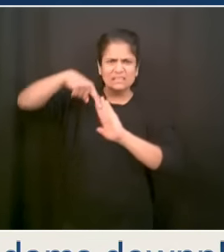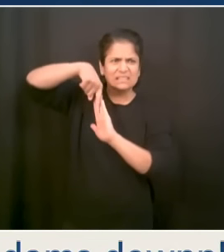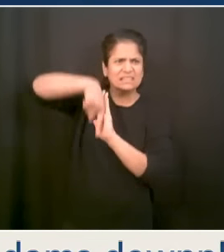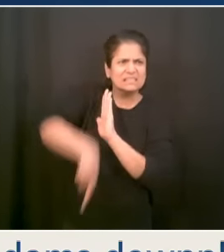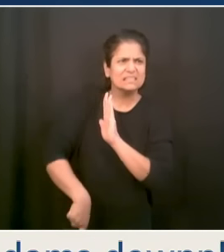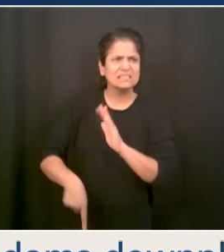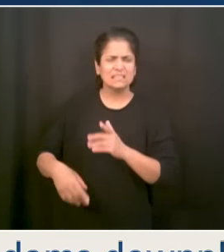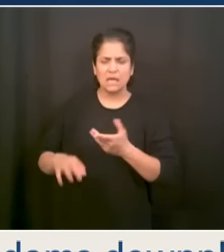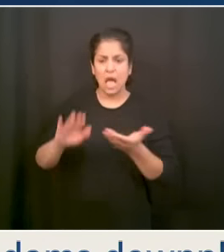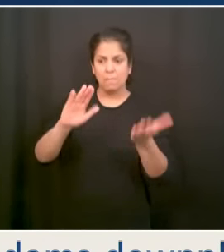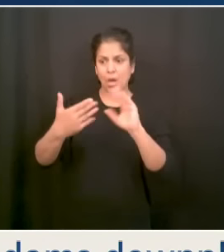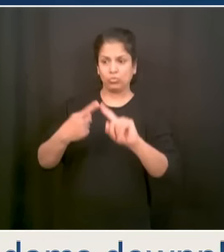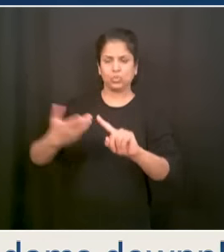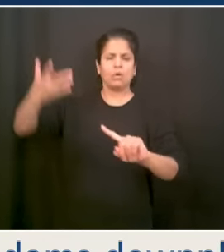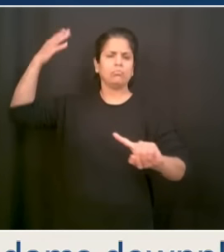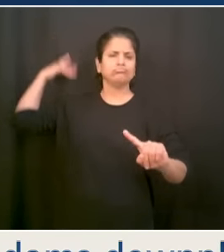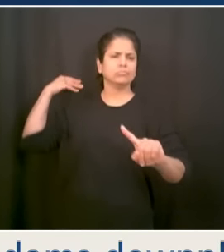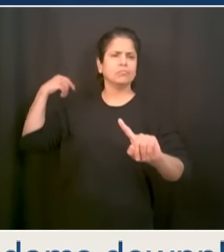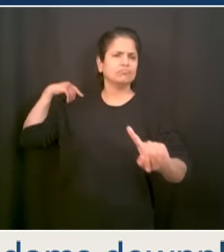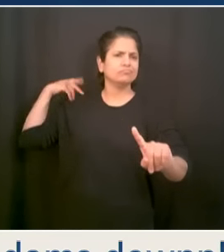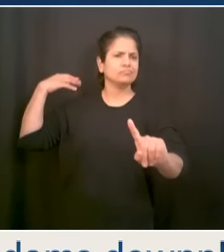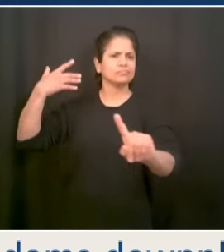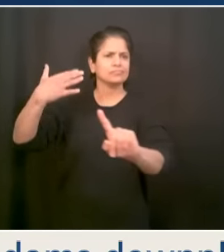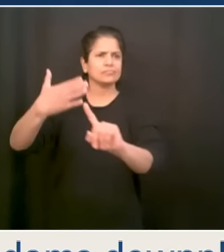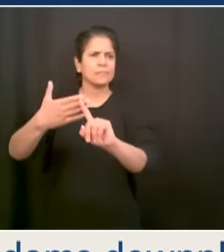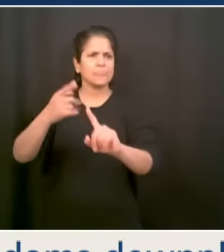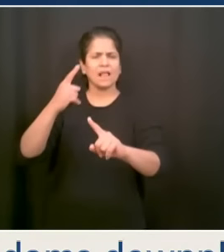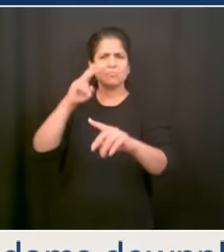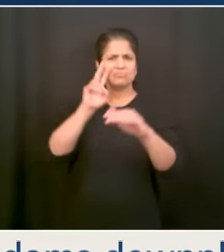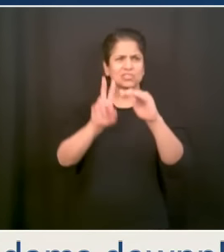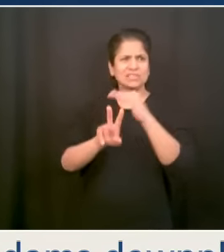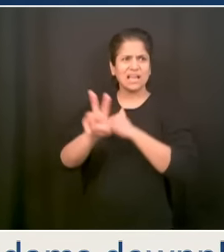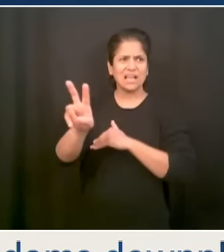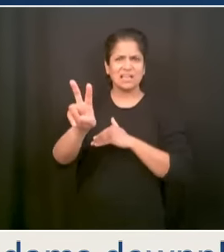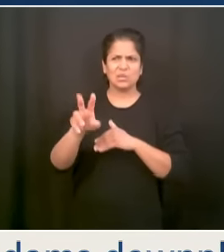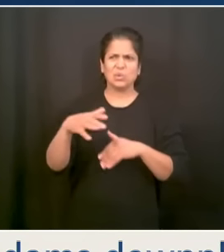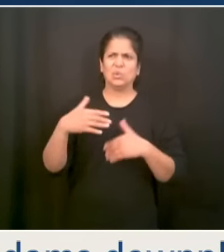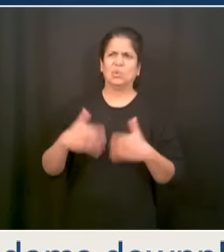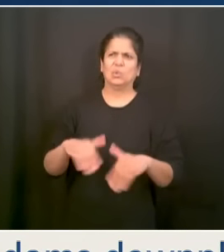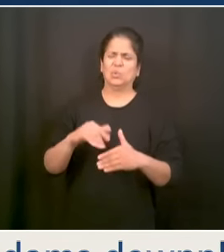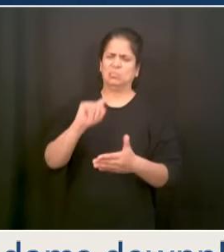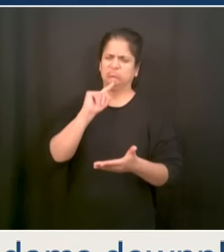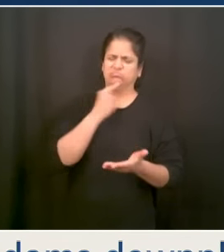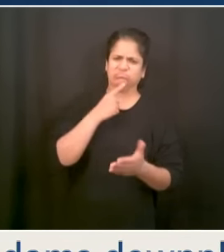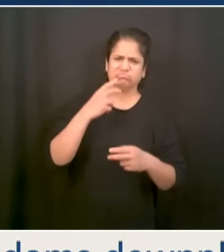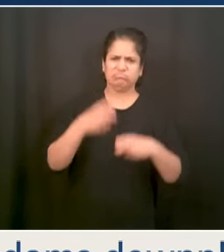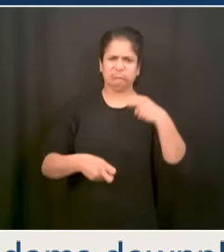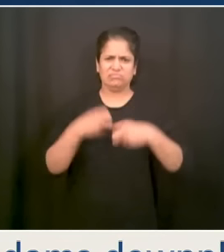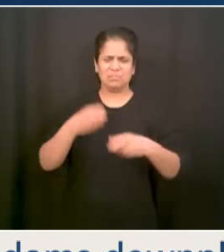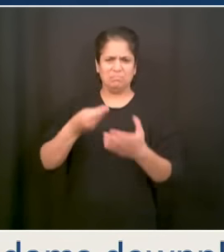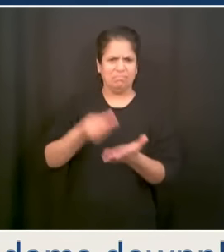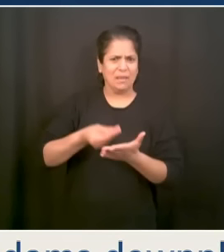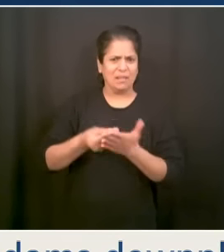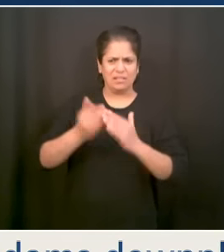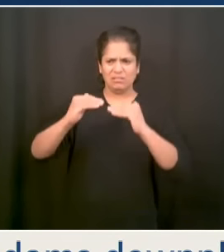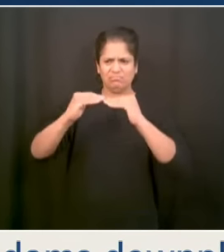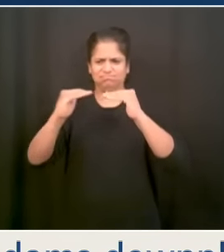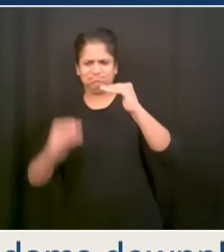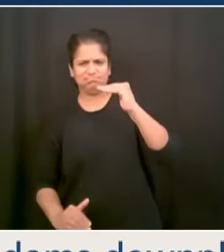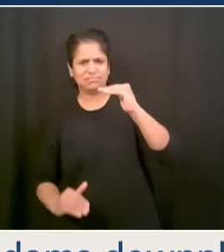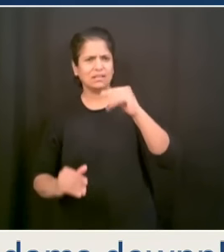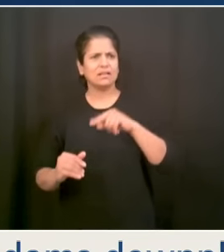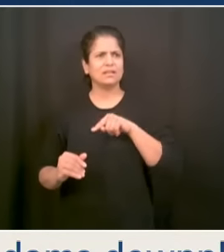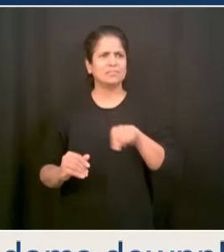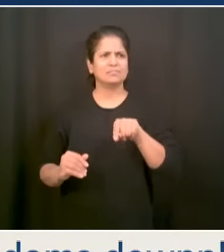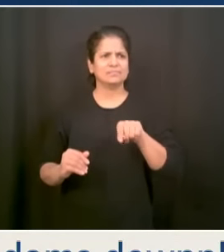these projected deficits are over 300% higher. This is not business as usual. This is a historic challenge,